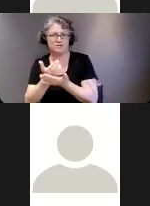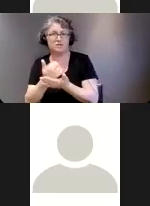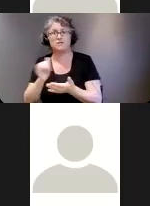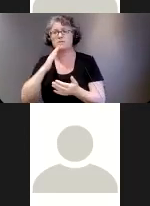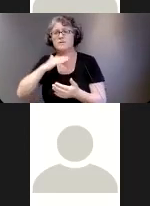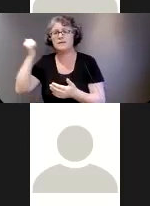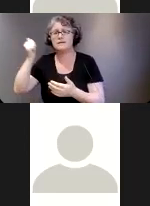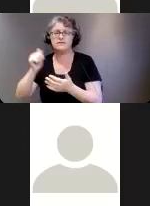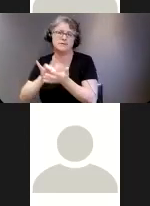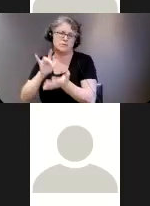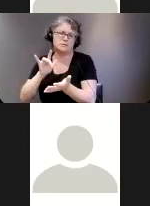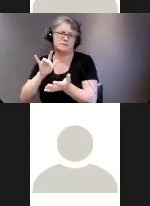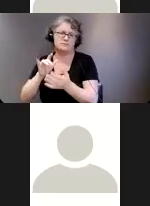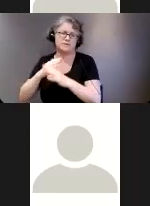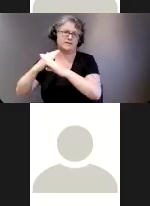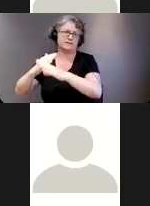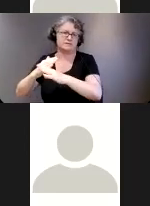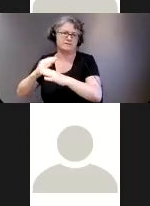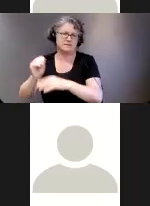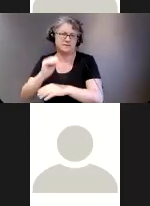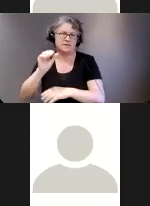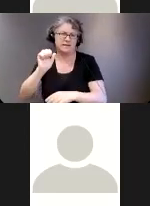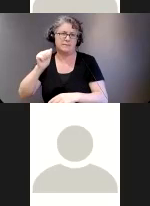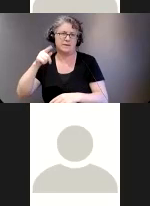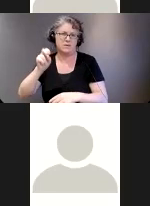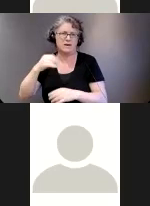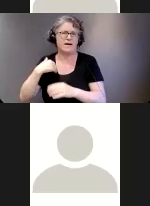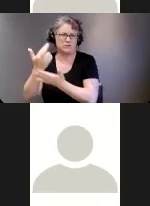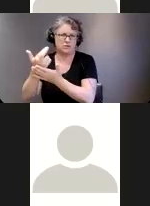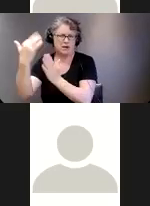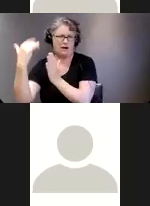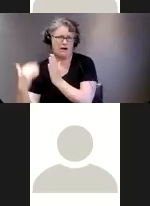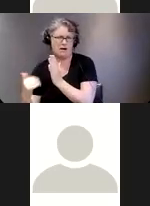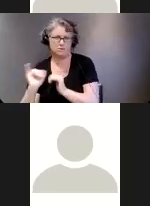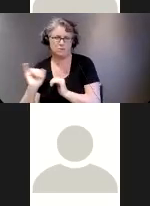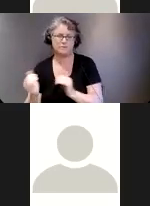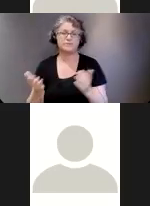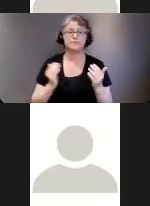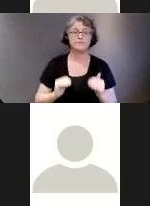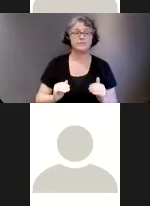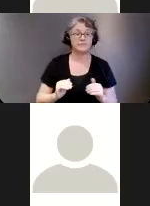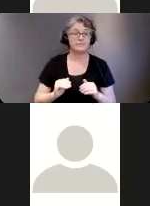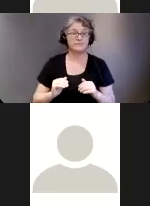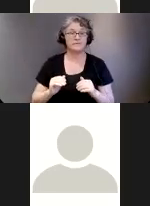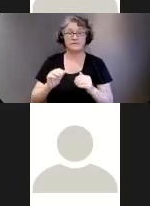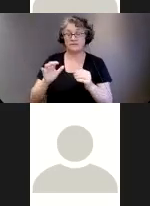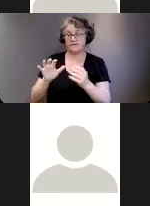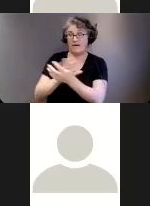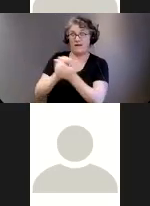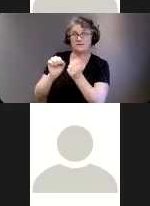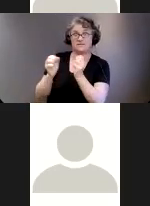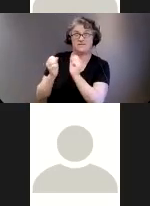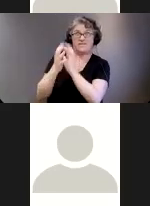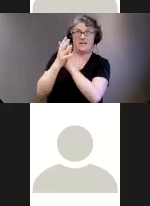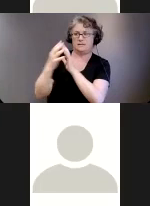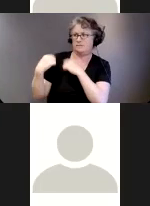Prevention Ontario. Length of abuse and violence. So something occurring for multiple decades has a